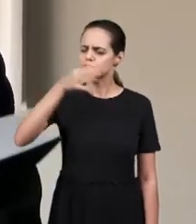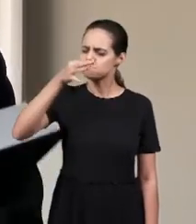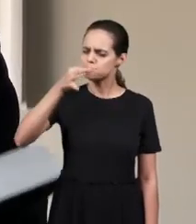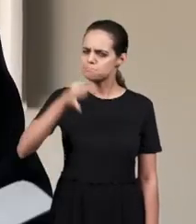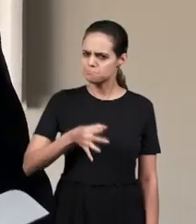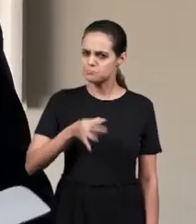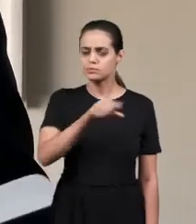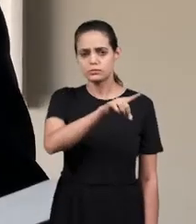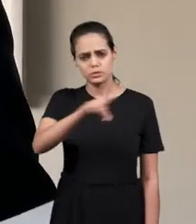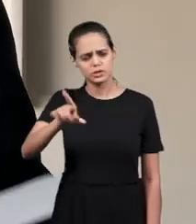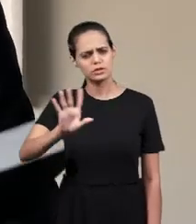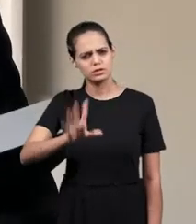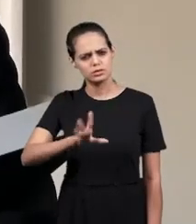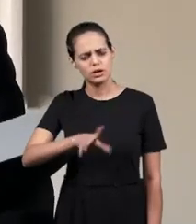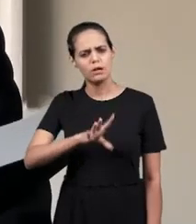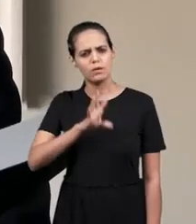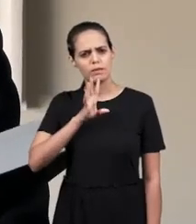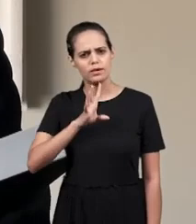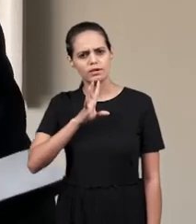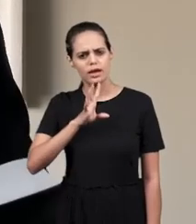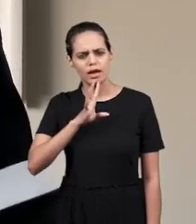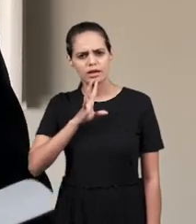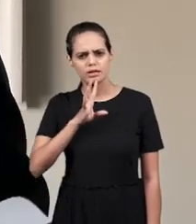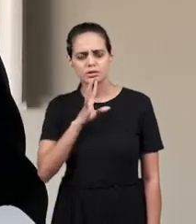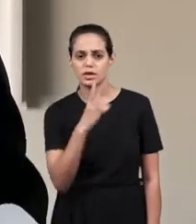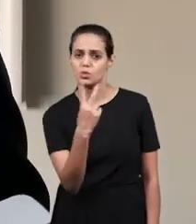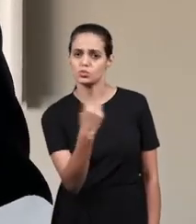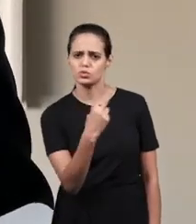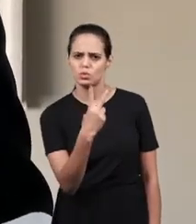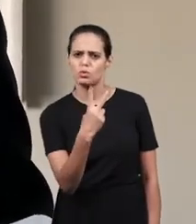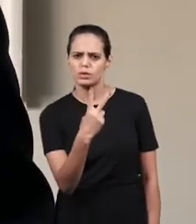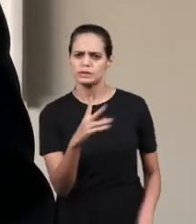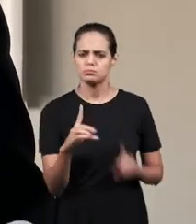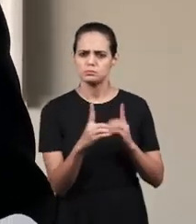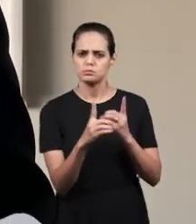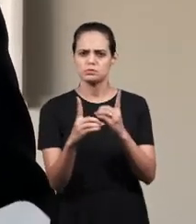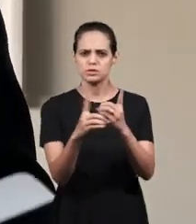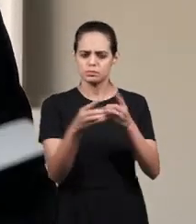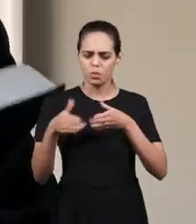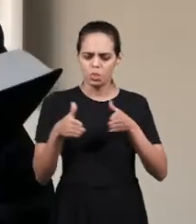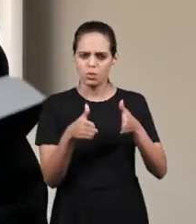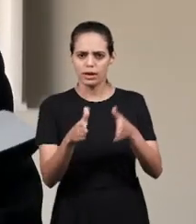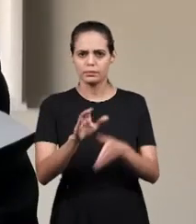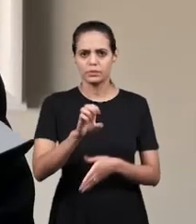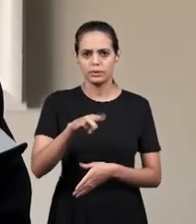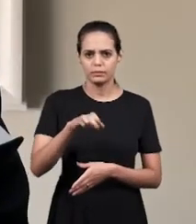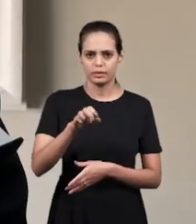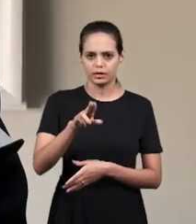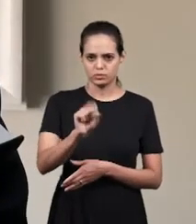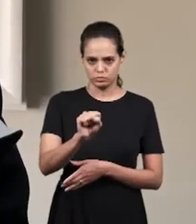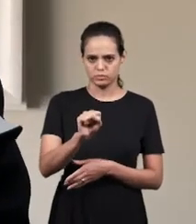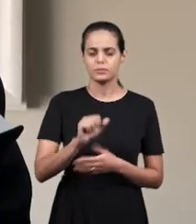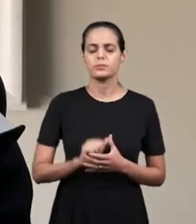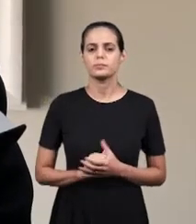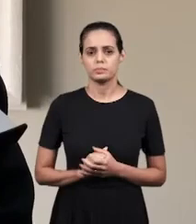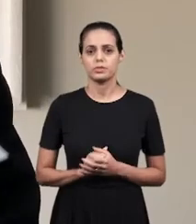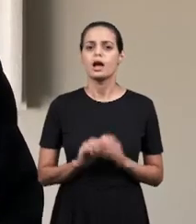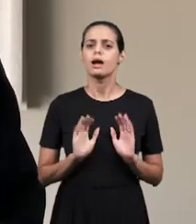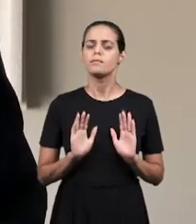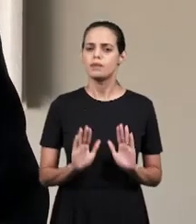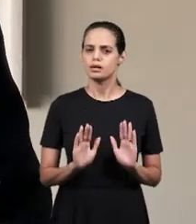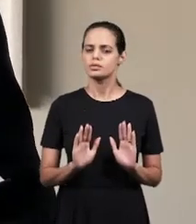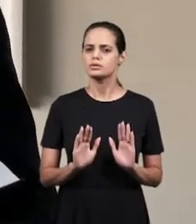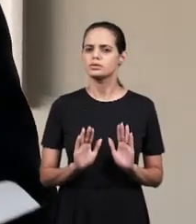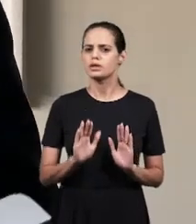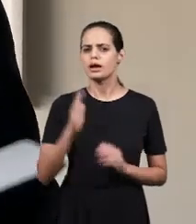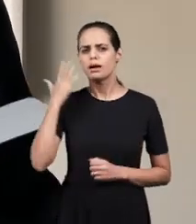know the story of the two disciples towards Emmaus. But the word of God isn't just